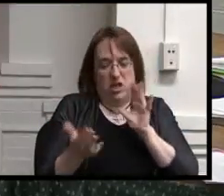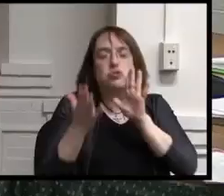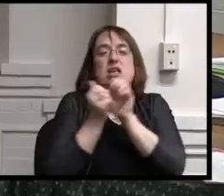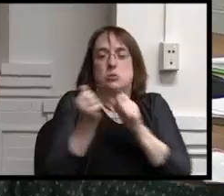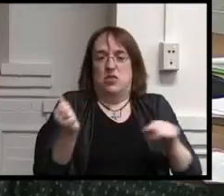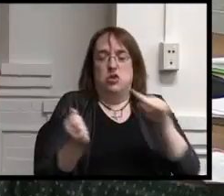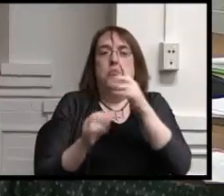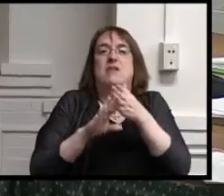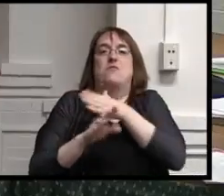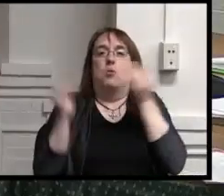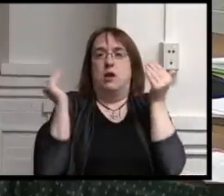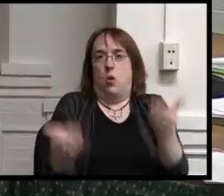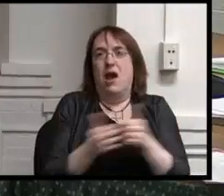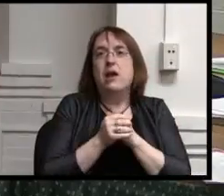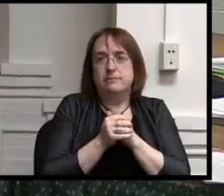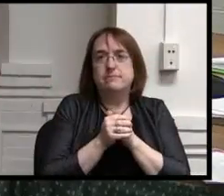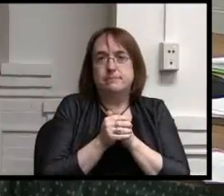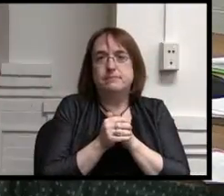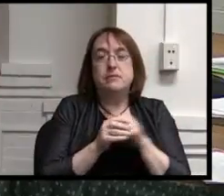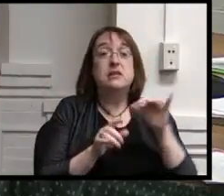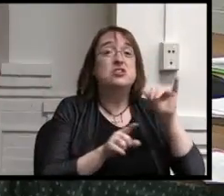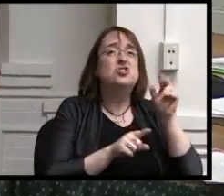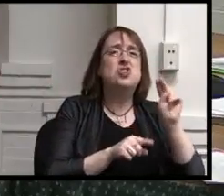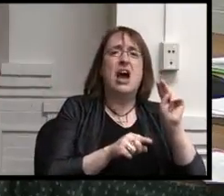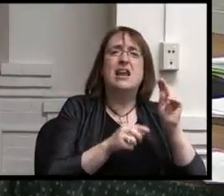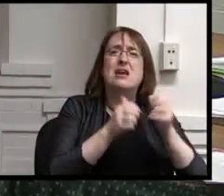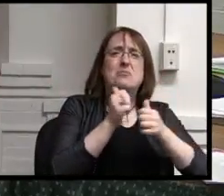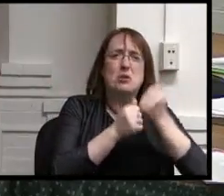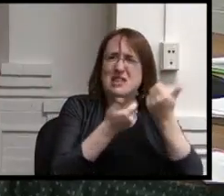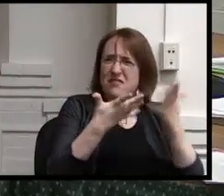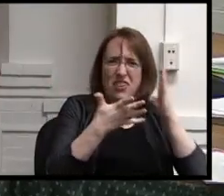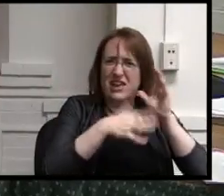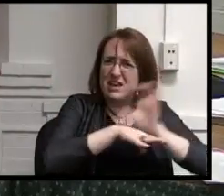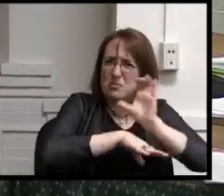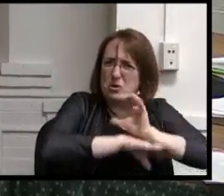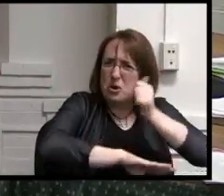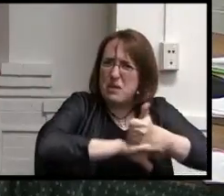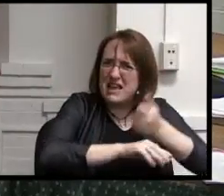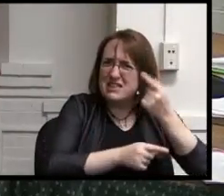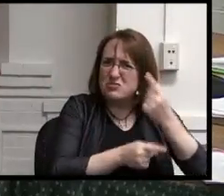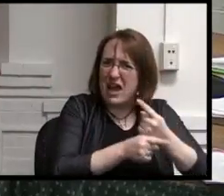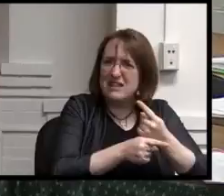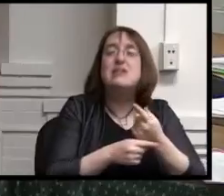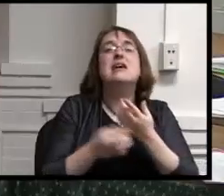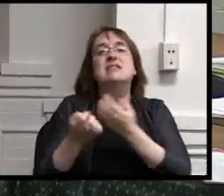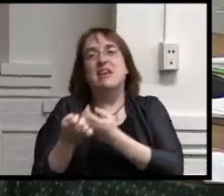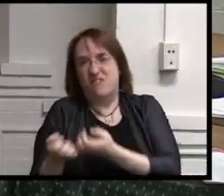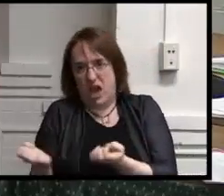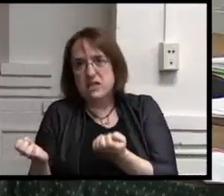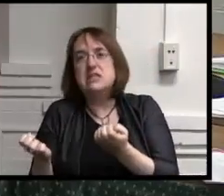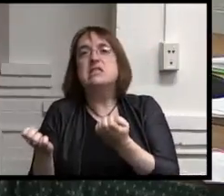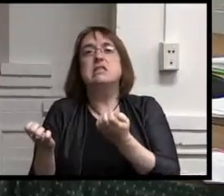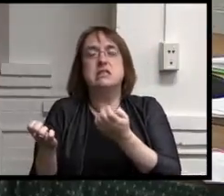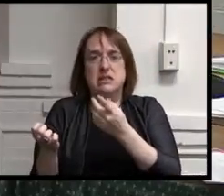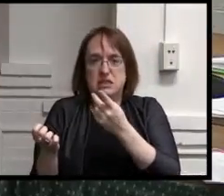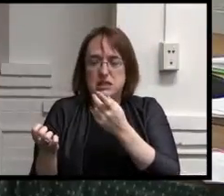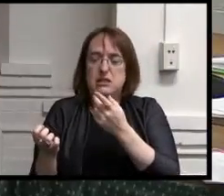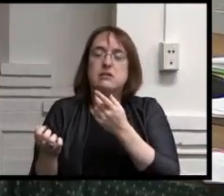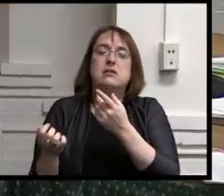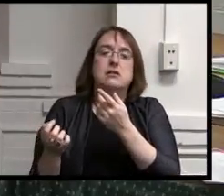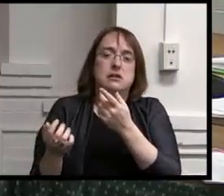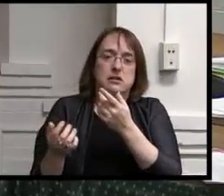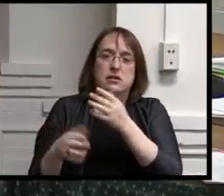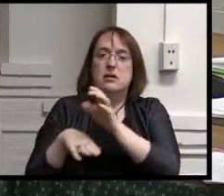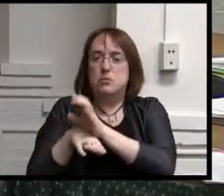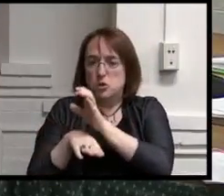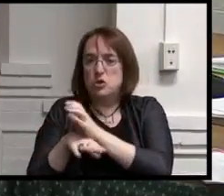before proceeding. But the most of it is computer based. Almost all of it is devices, and almost all of it relates to